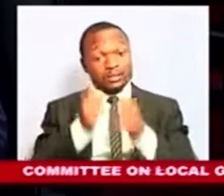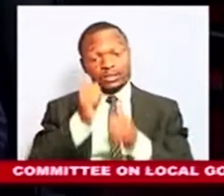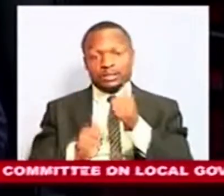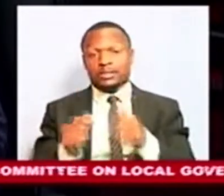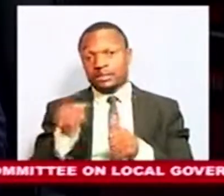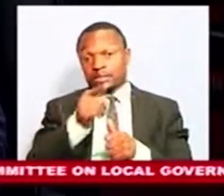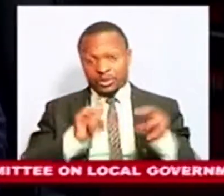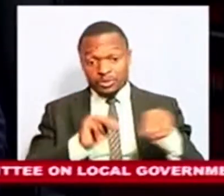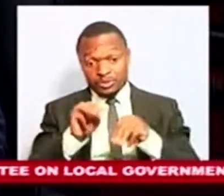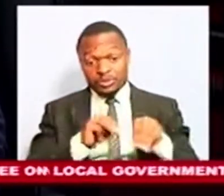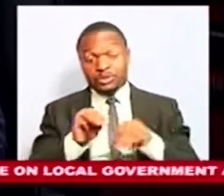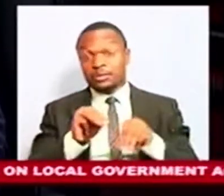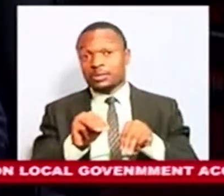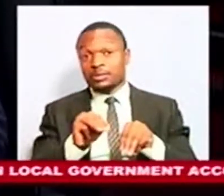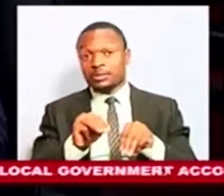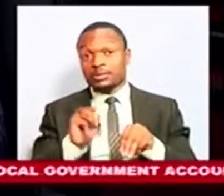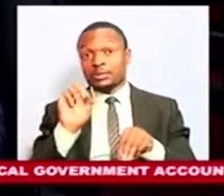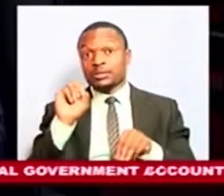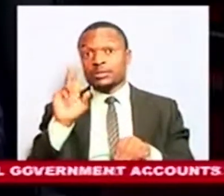just managed